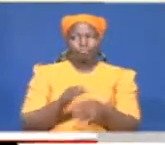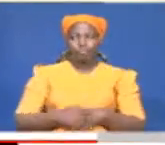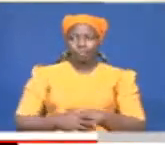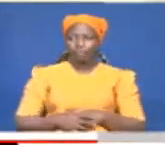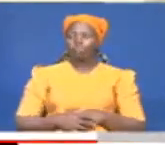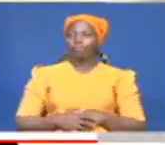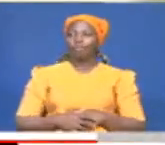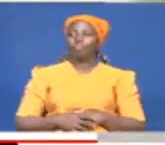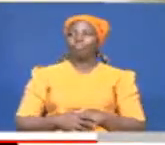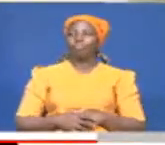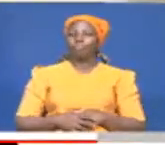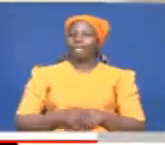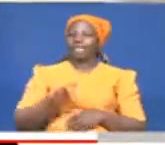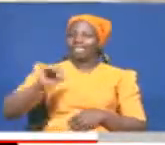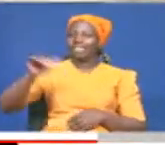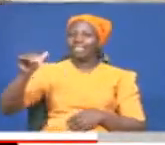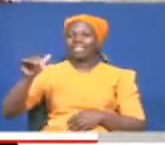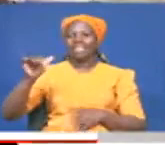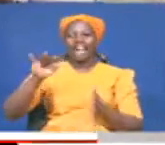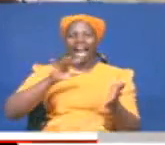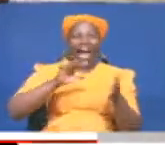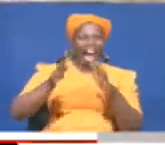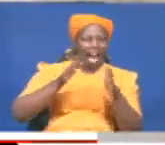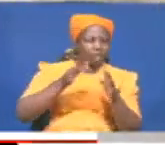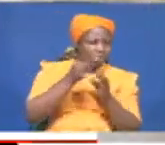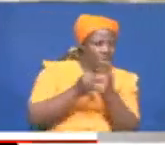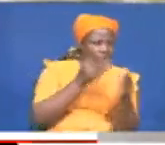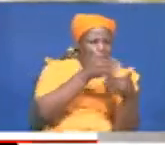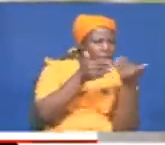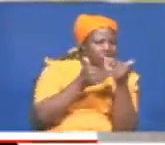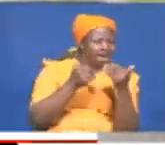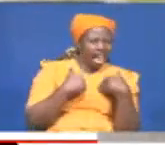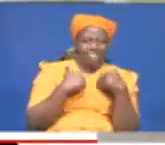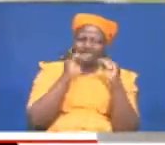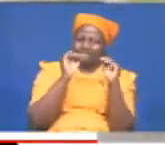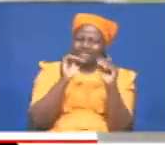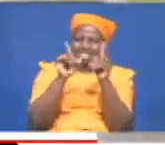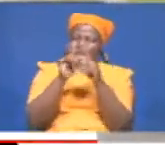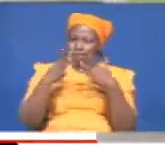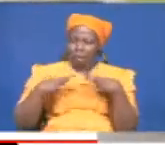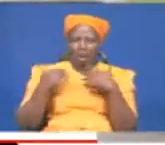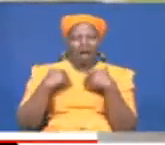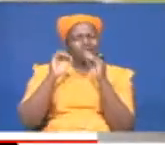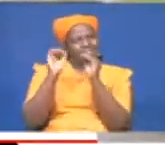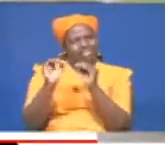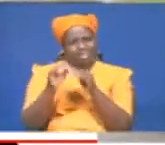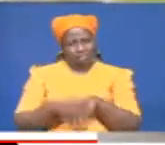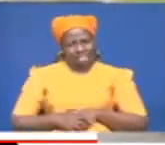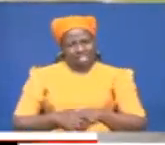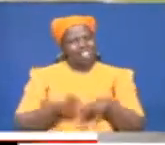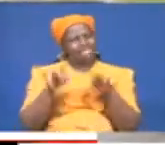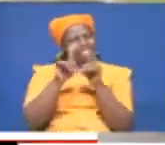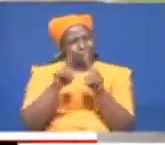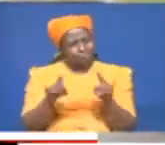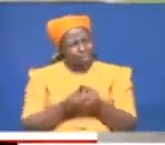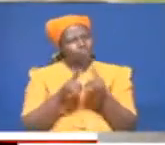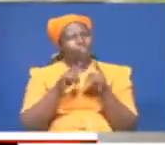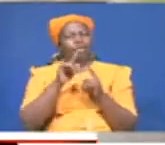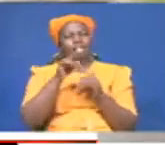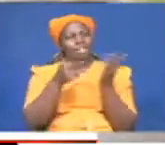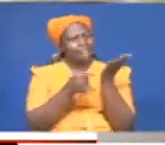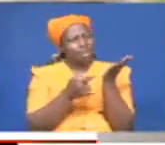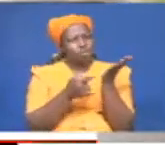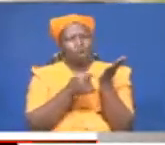What is a city if not its infrastructure and its people? And arguably, what is a technopolis if not a